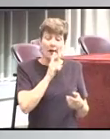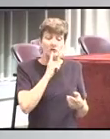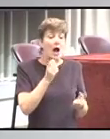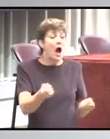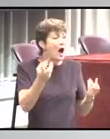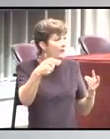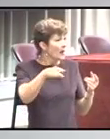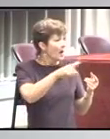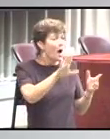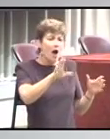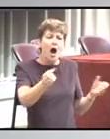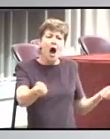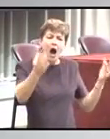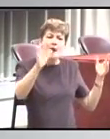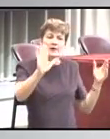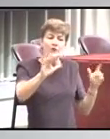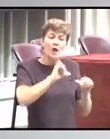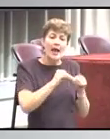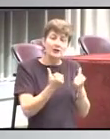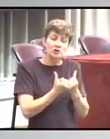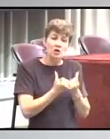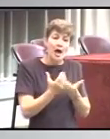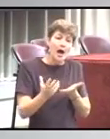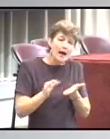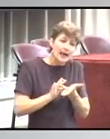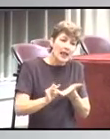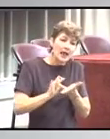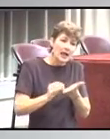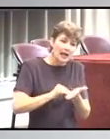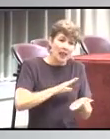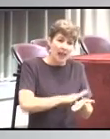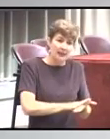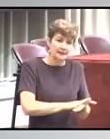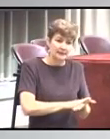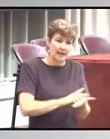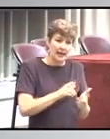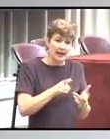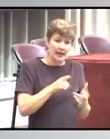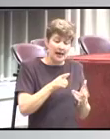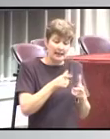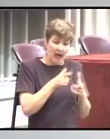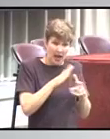how many of your agencies collect data on